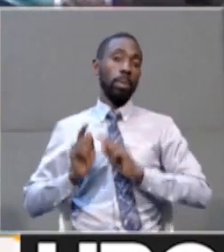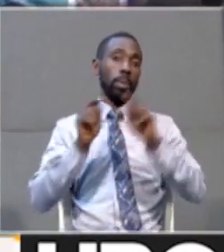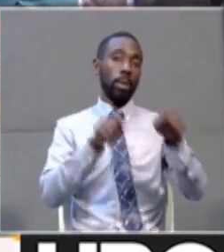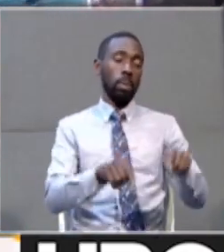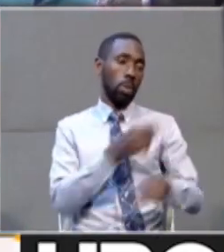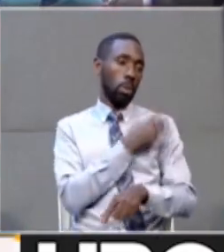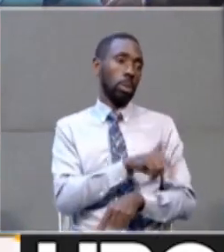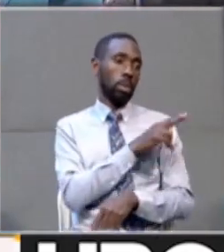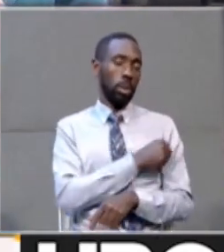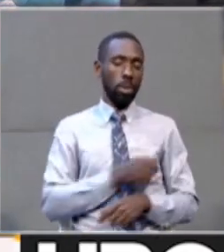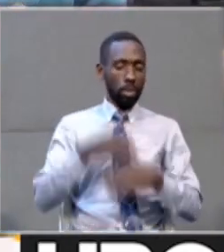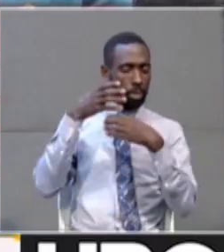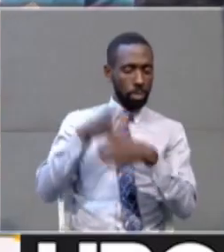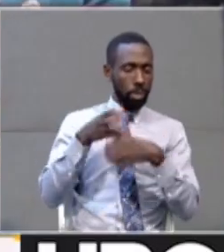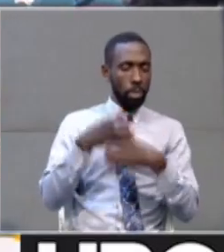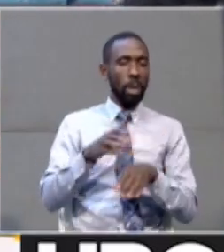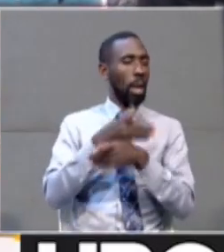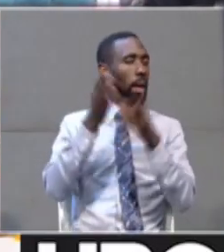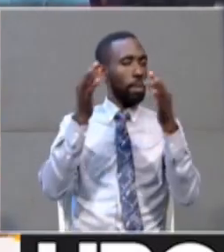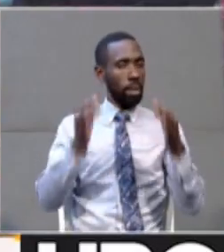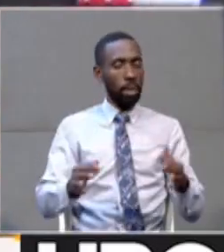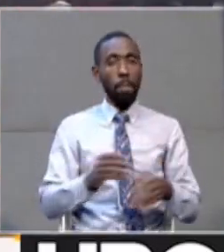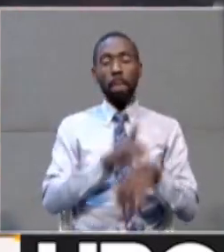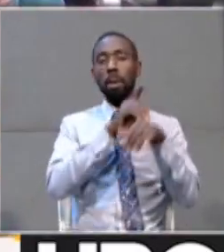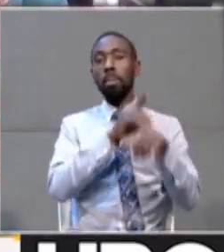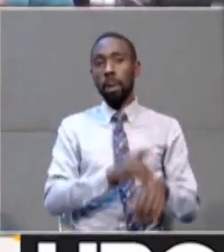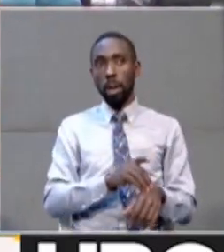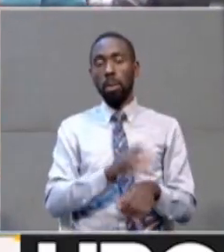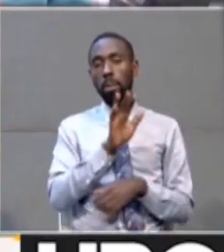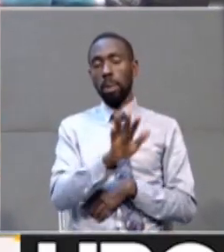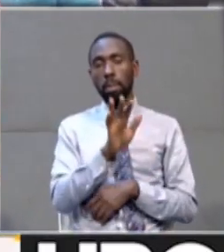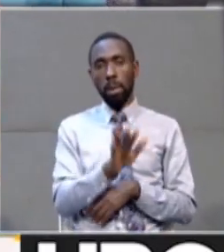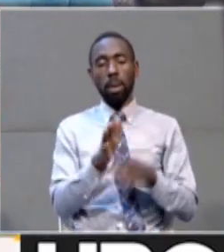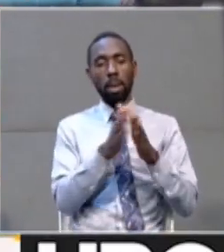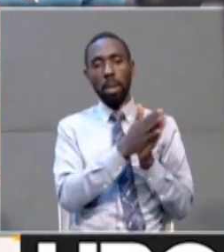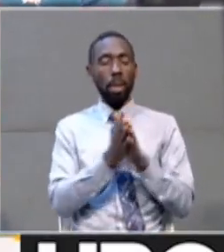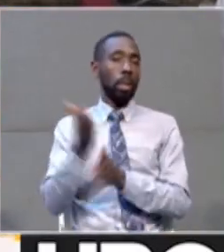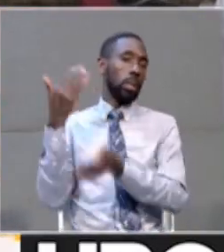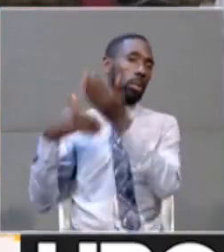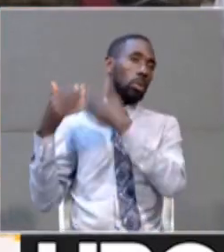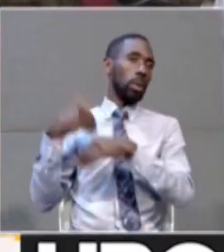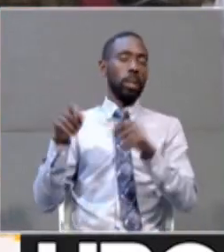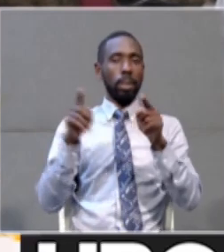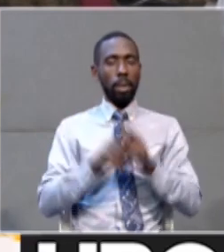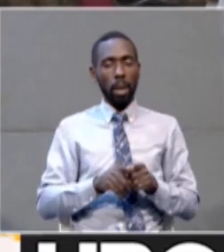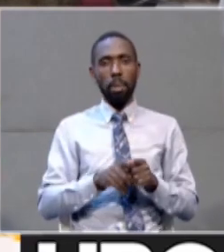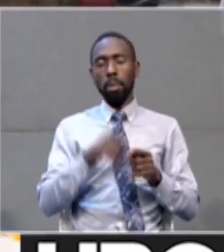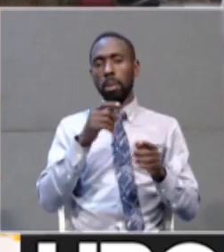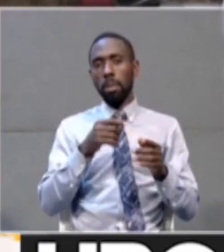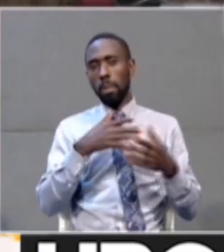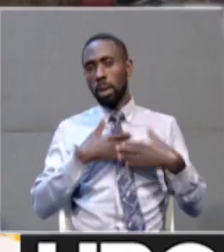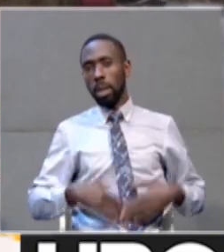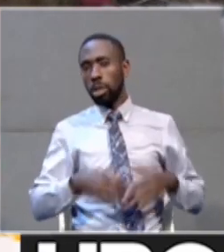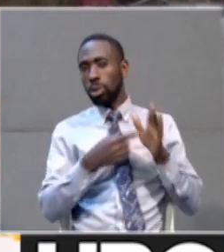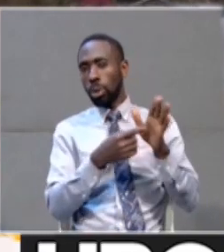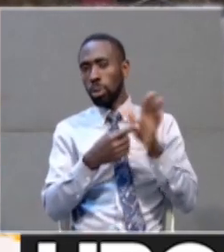is optimistic that this donation is to boost the ongoing healthcare integration programs. When you go to a